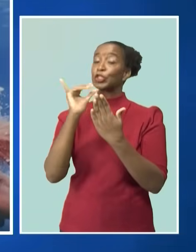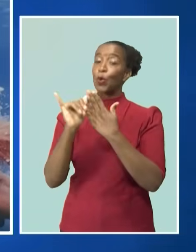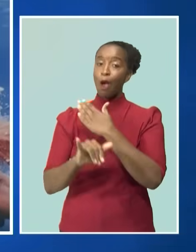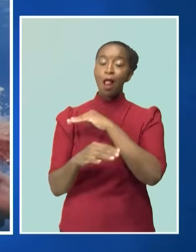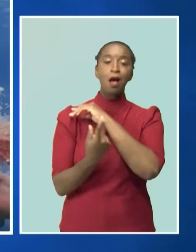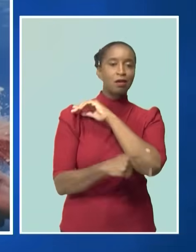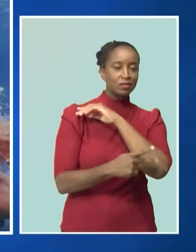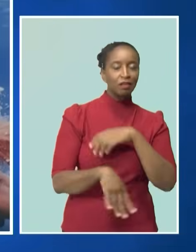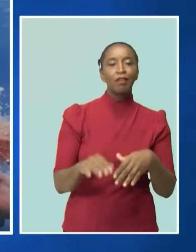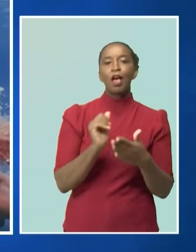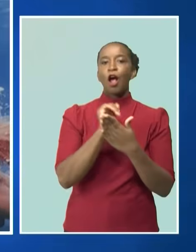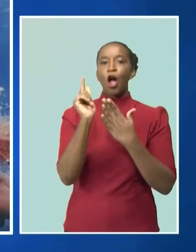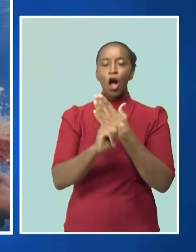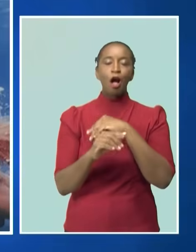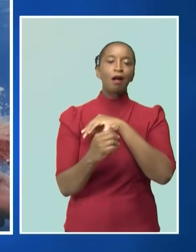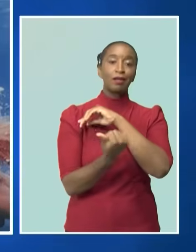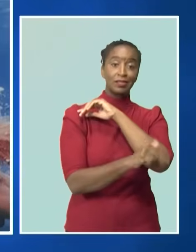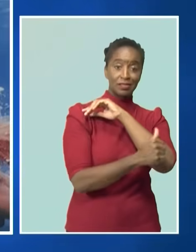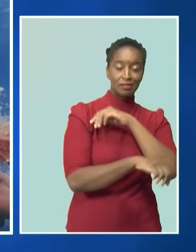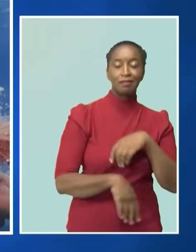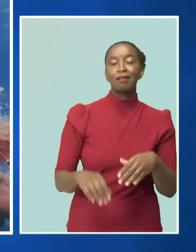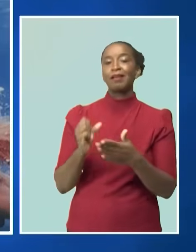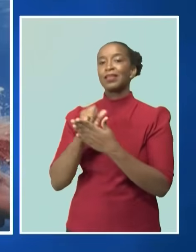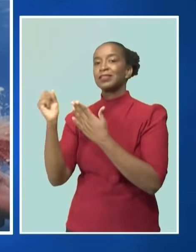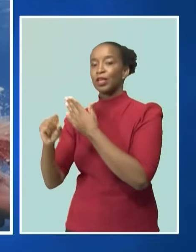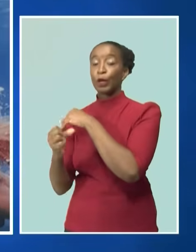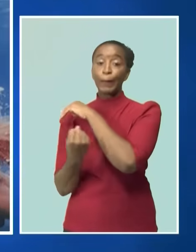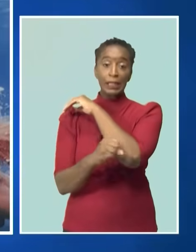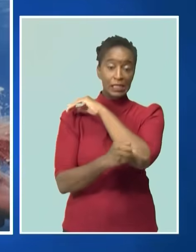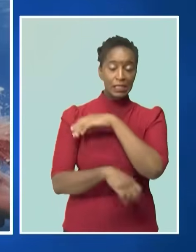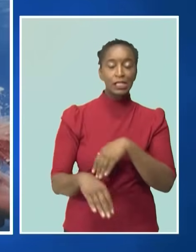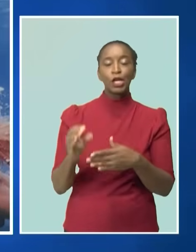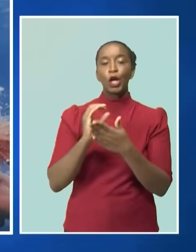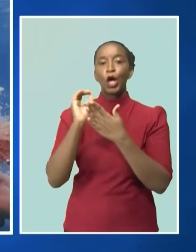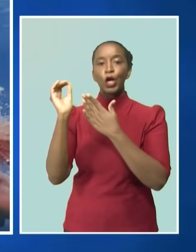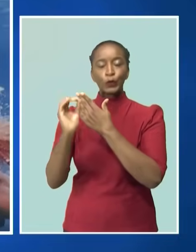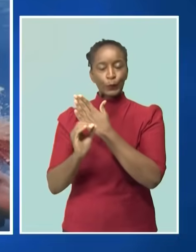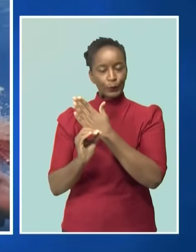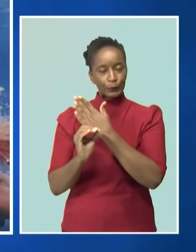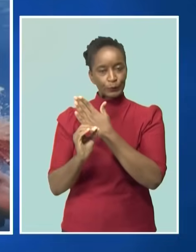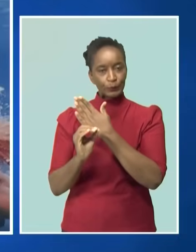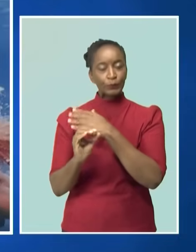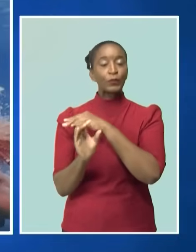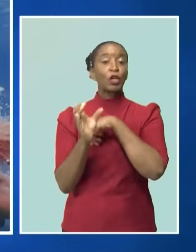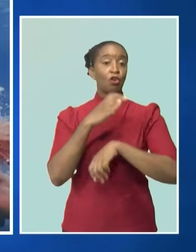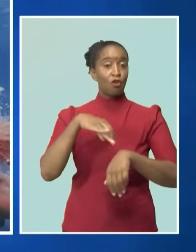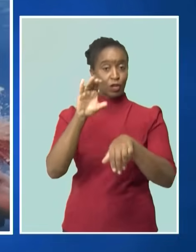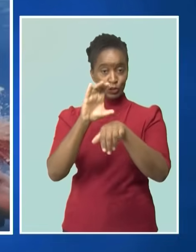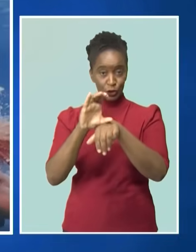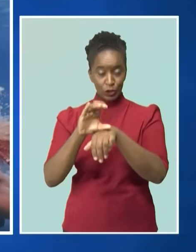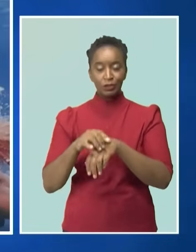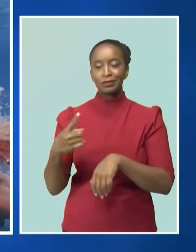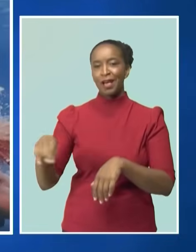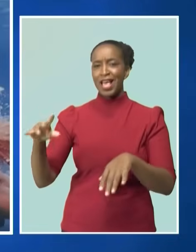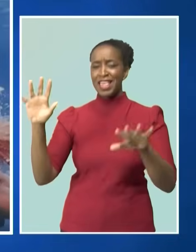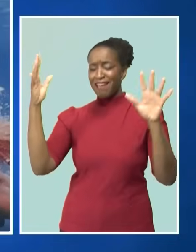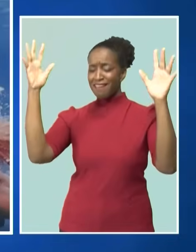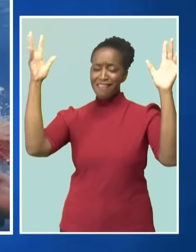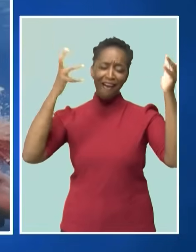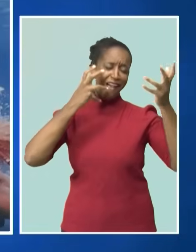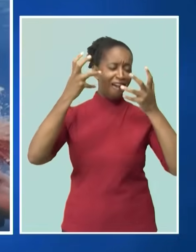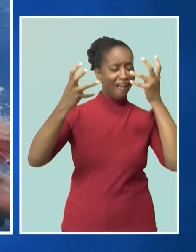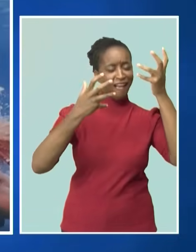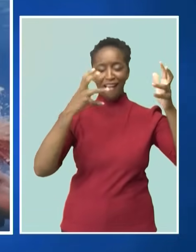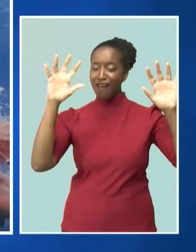is St. Andrew, September is St. James, October is Christ Church.